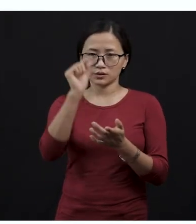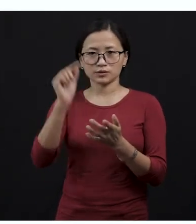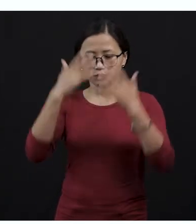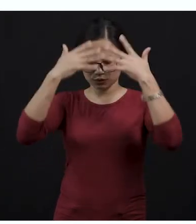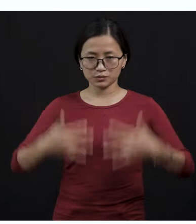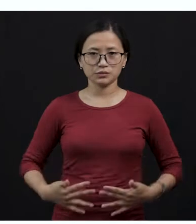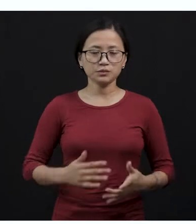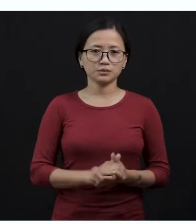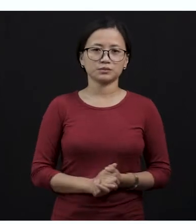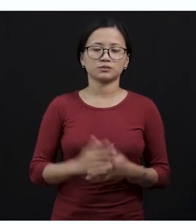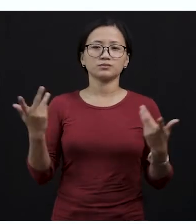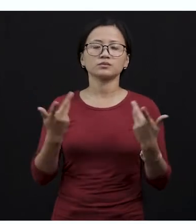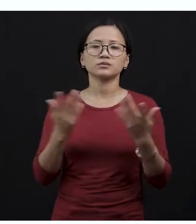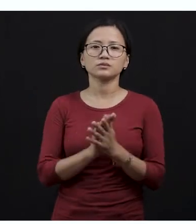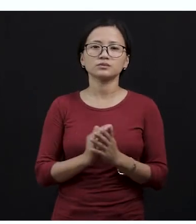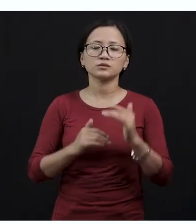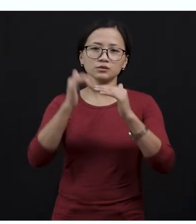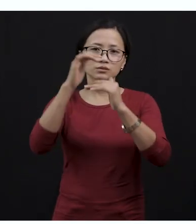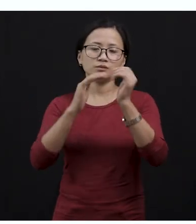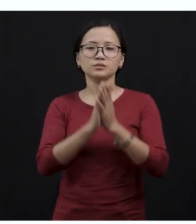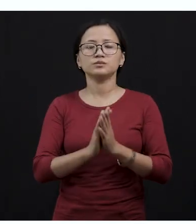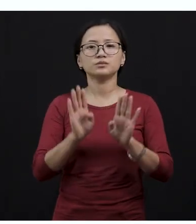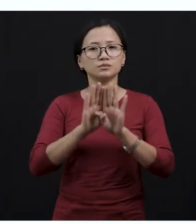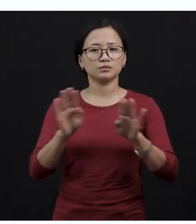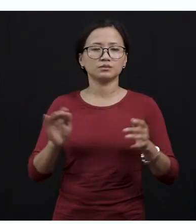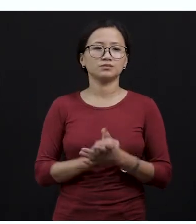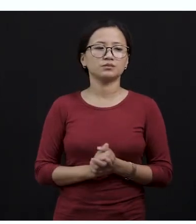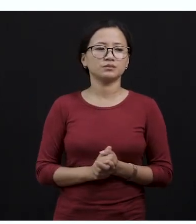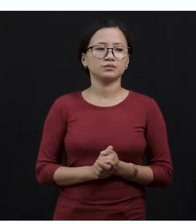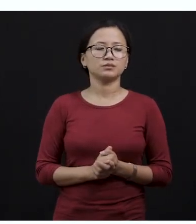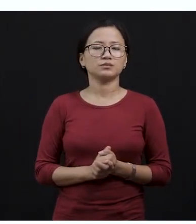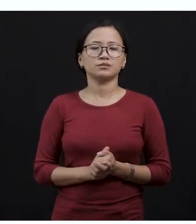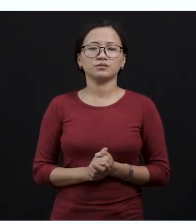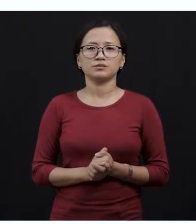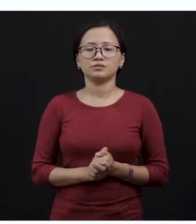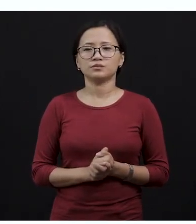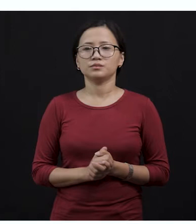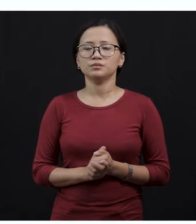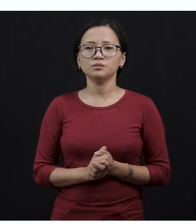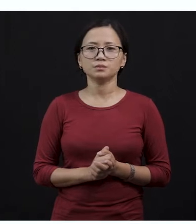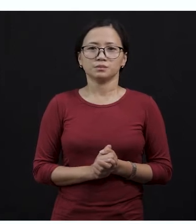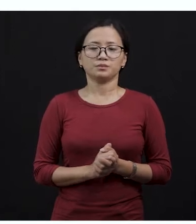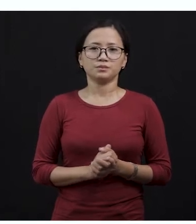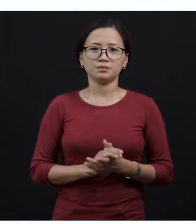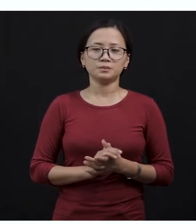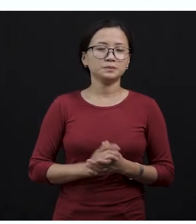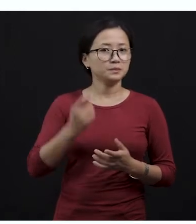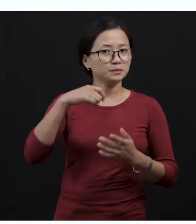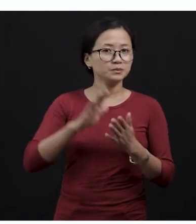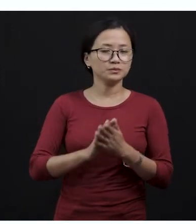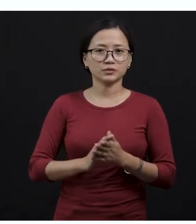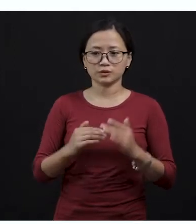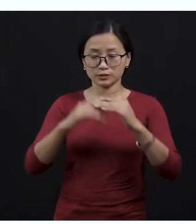that what are the building blocks? What are the building blocks of life? Yes? The building blocks